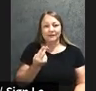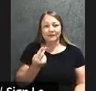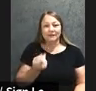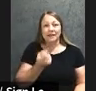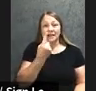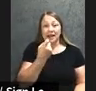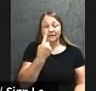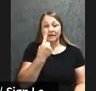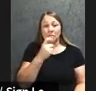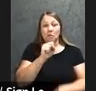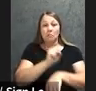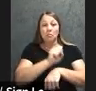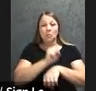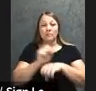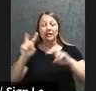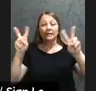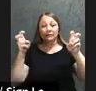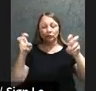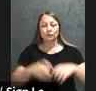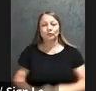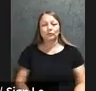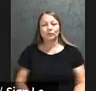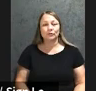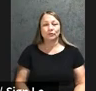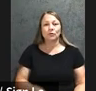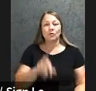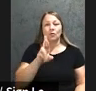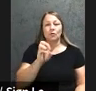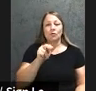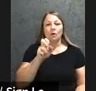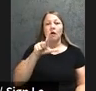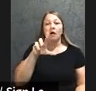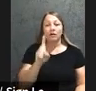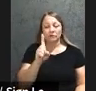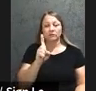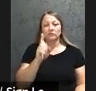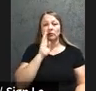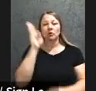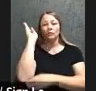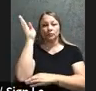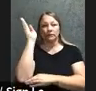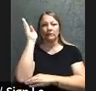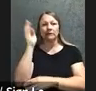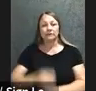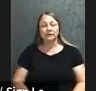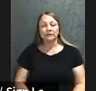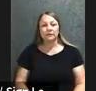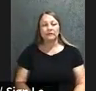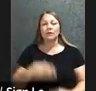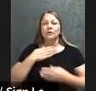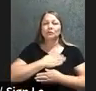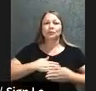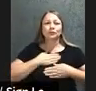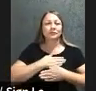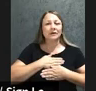on employment issues. Our interim executive director, Ronald Laspinato, will be presenting on that. Thanks so much